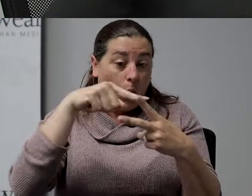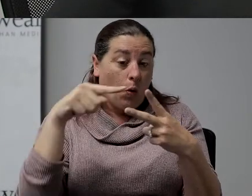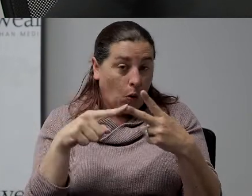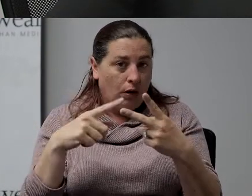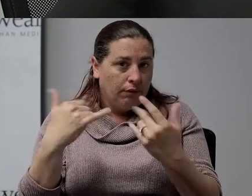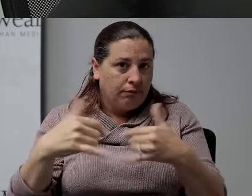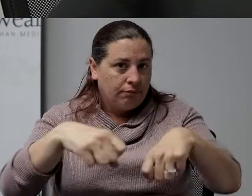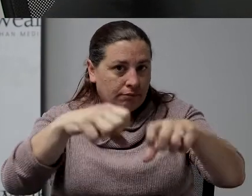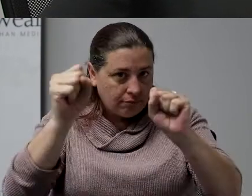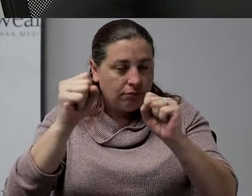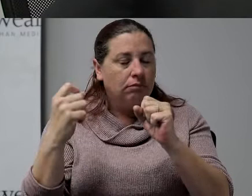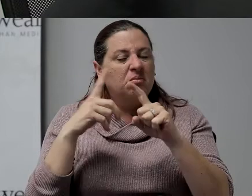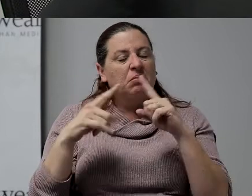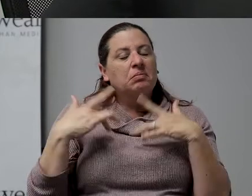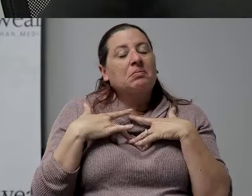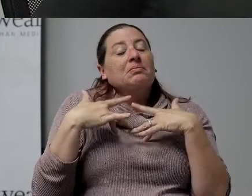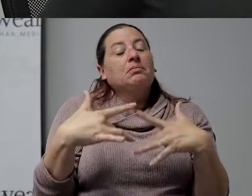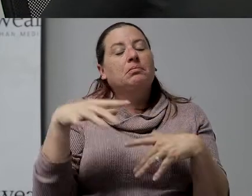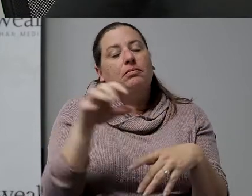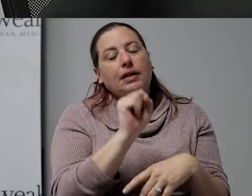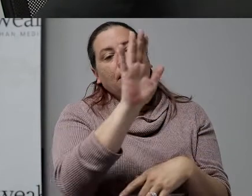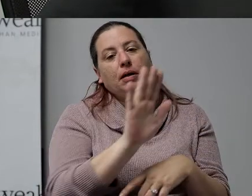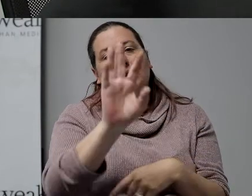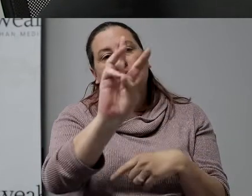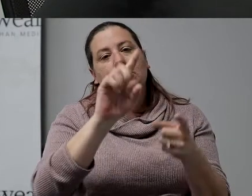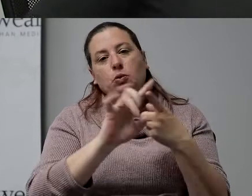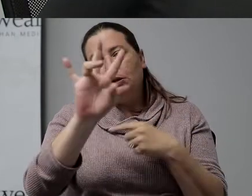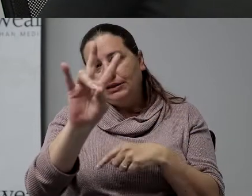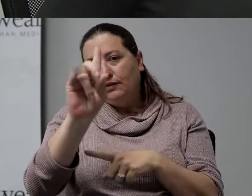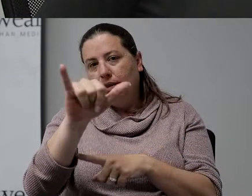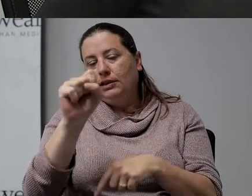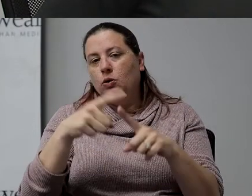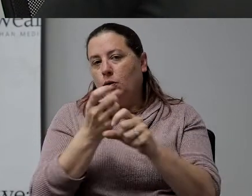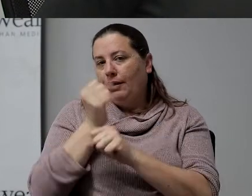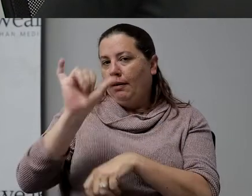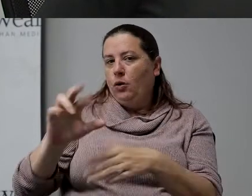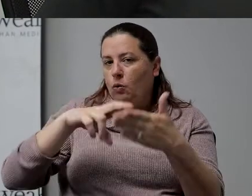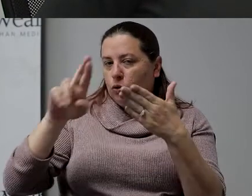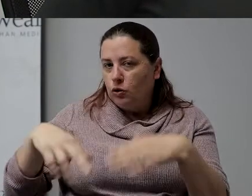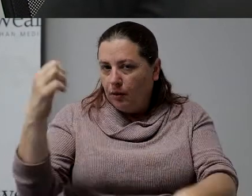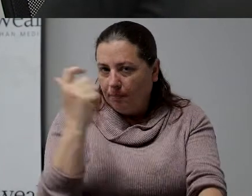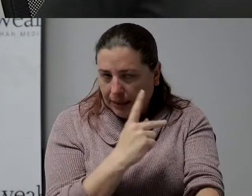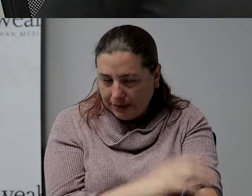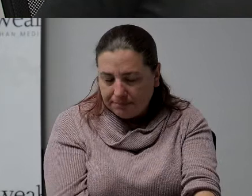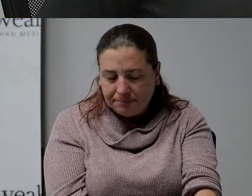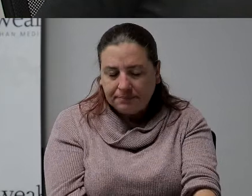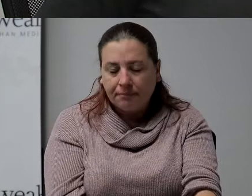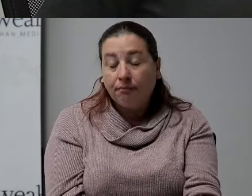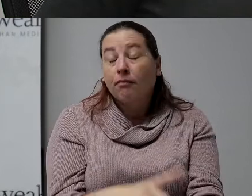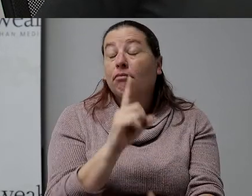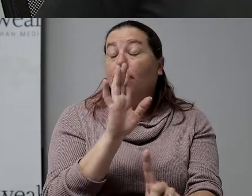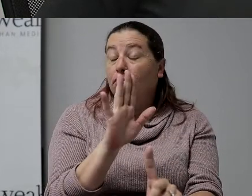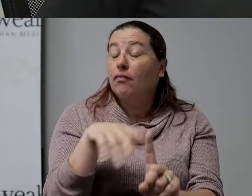6 to 7 days to get those results back. Now, there's been a very